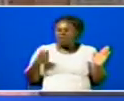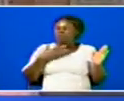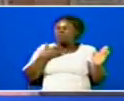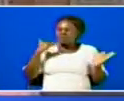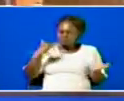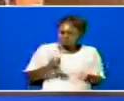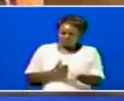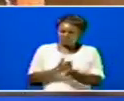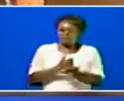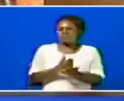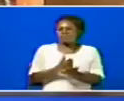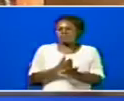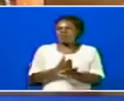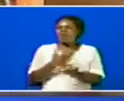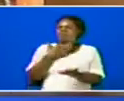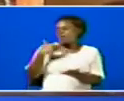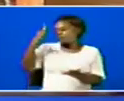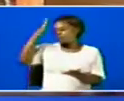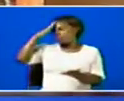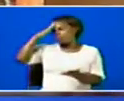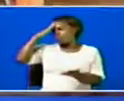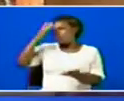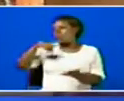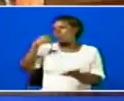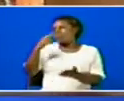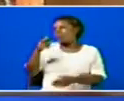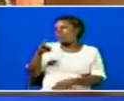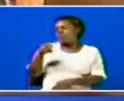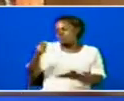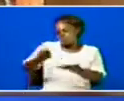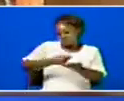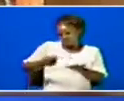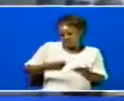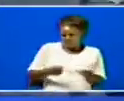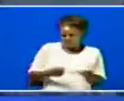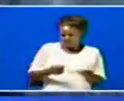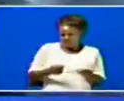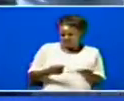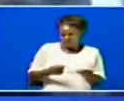justice ifanyike. Na tunataka kuchua nani aliwekea hiyo askari sahihi.